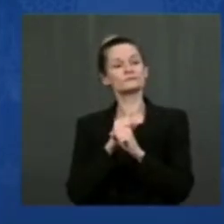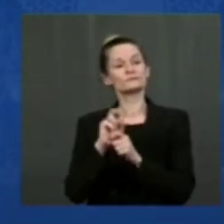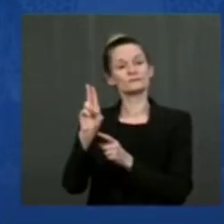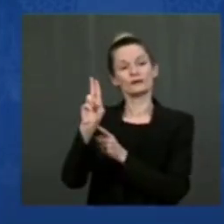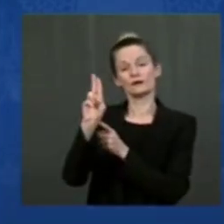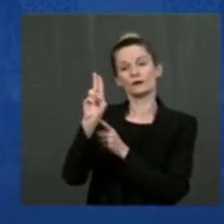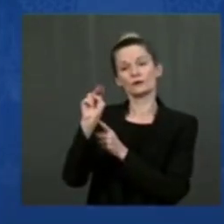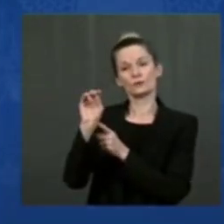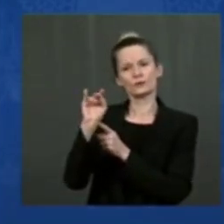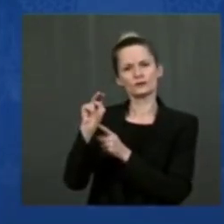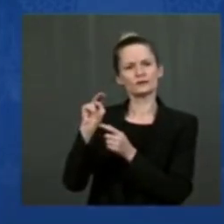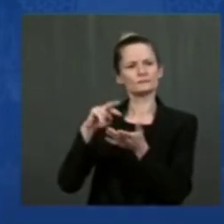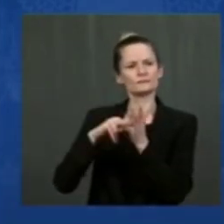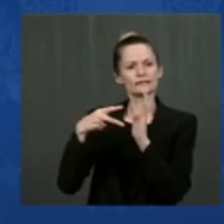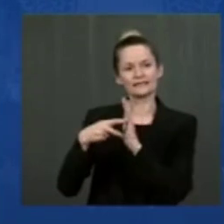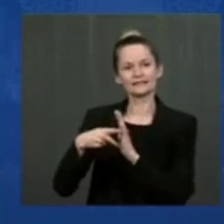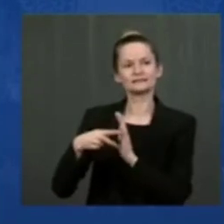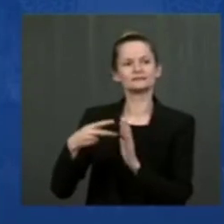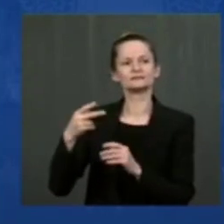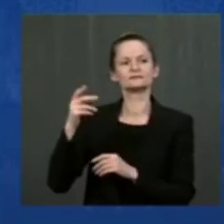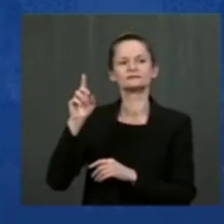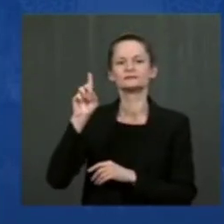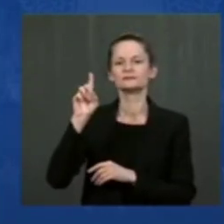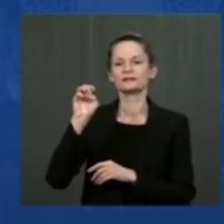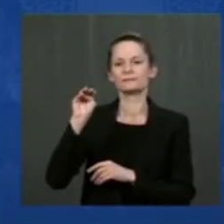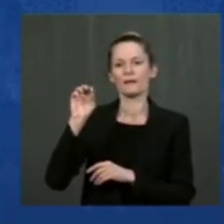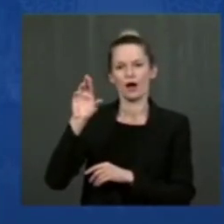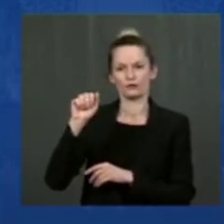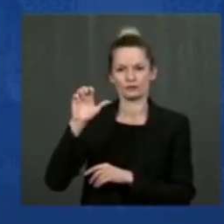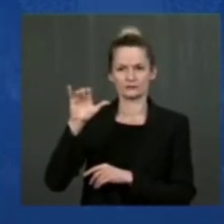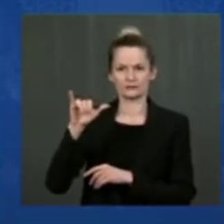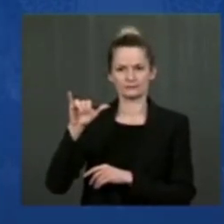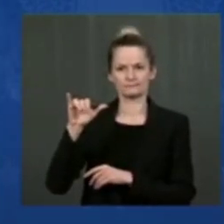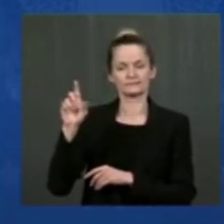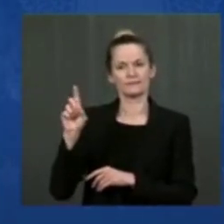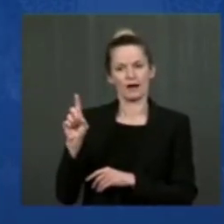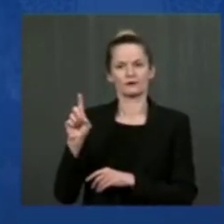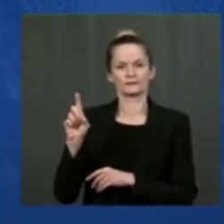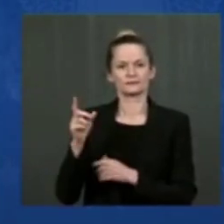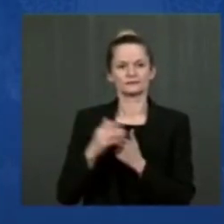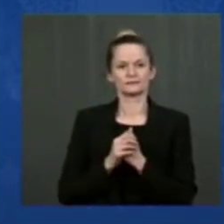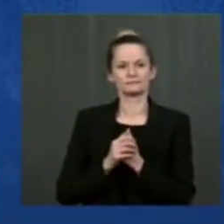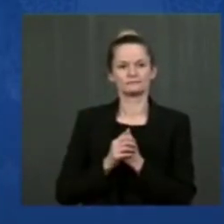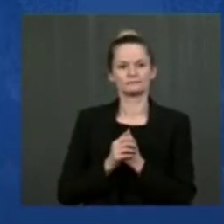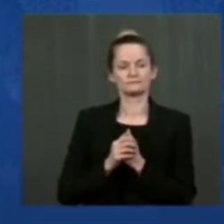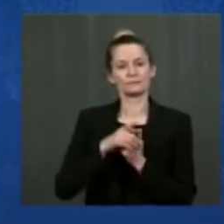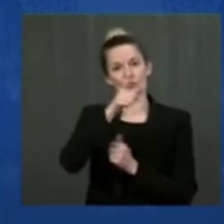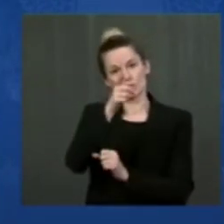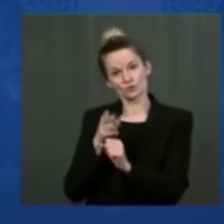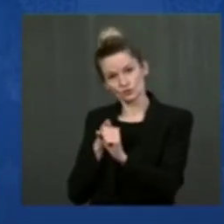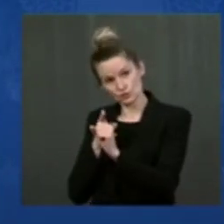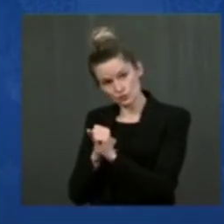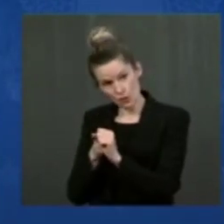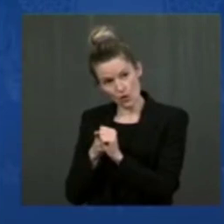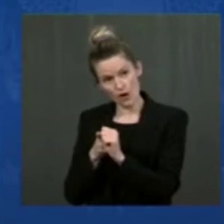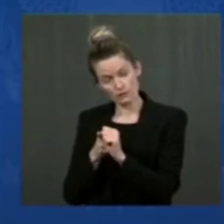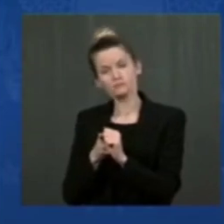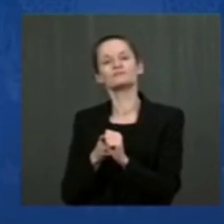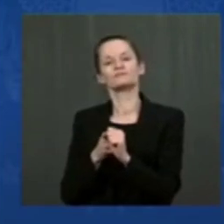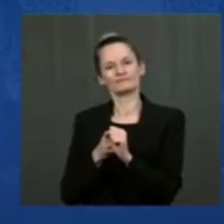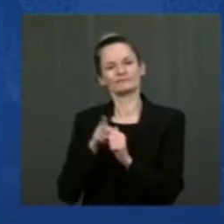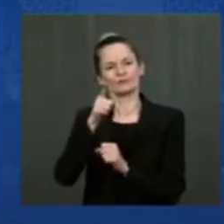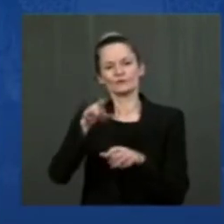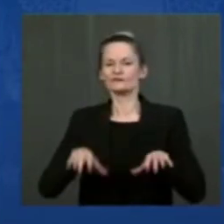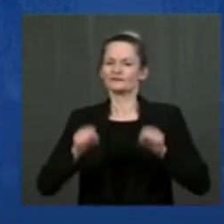Democracy. Organizing, joining a union, that's democracy in action. And it's about dignity on the job, but it's